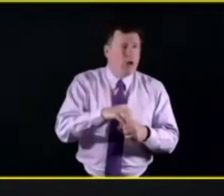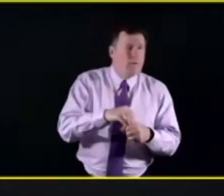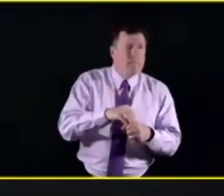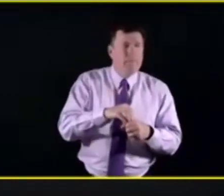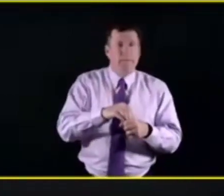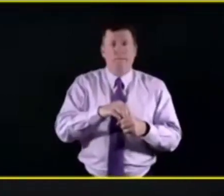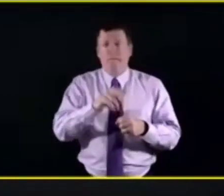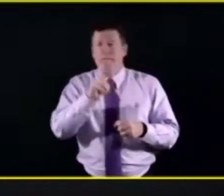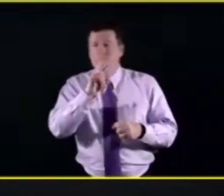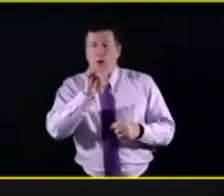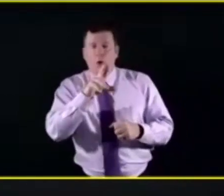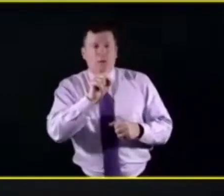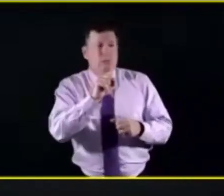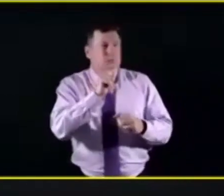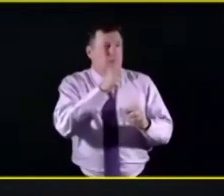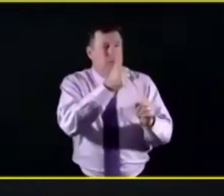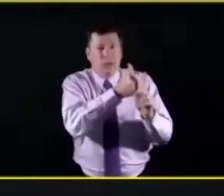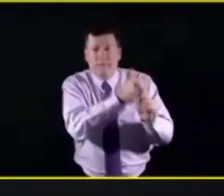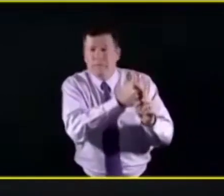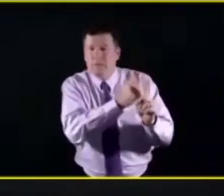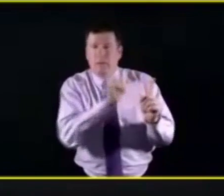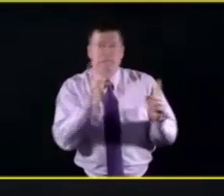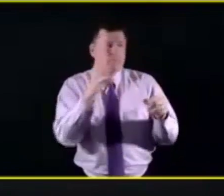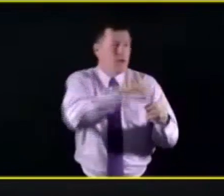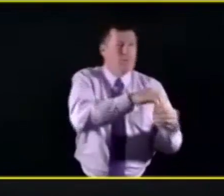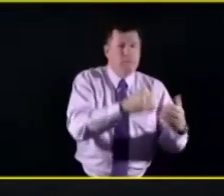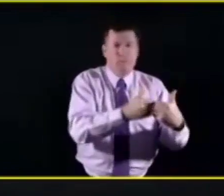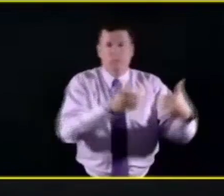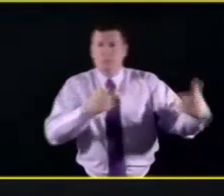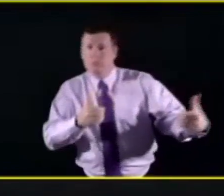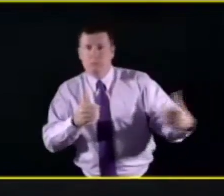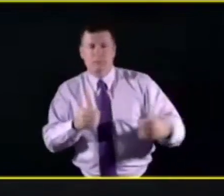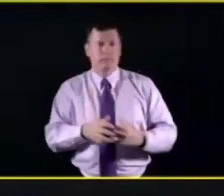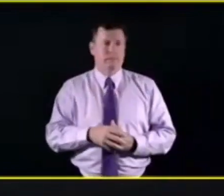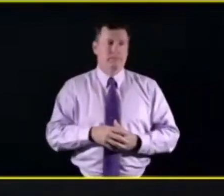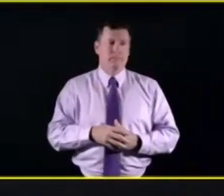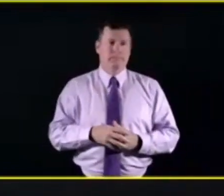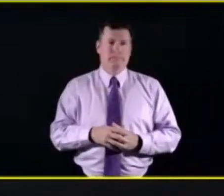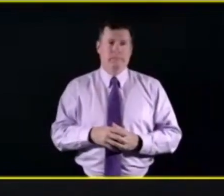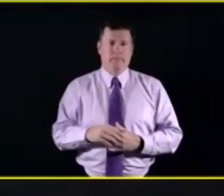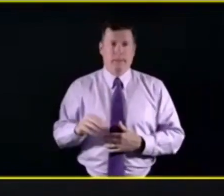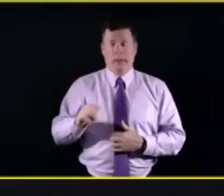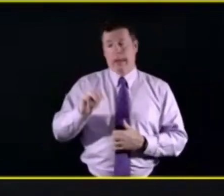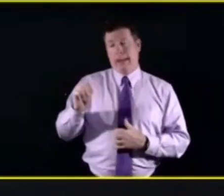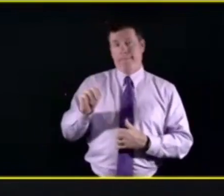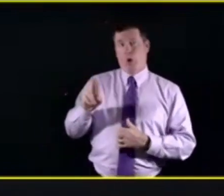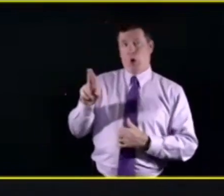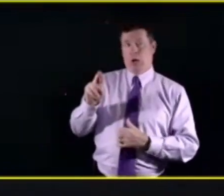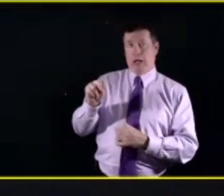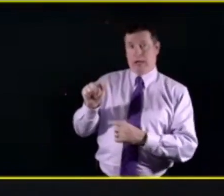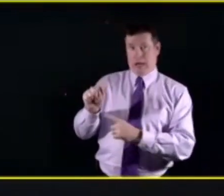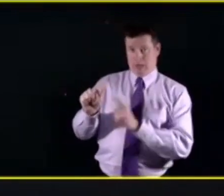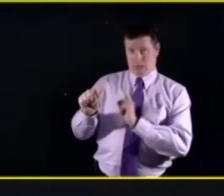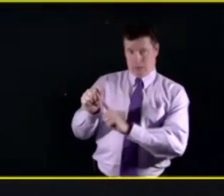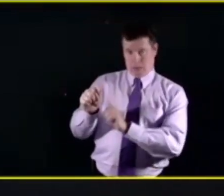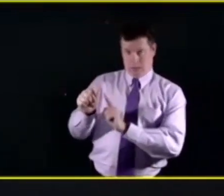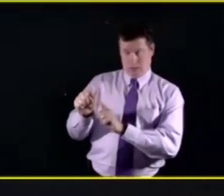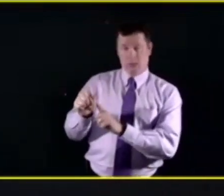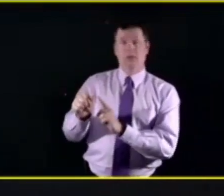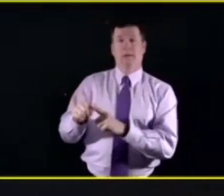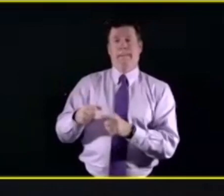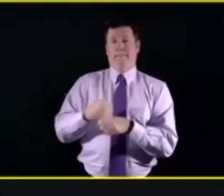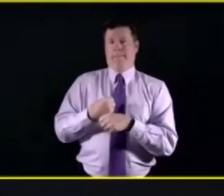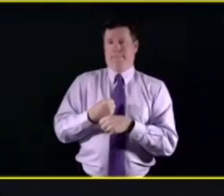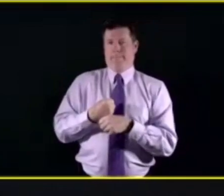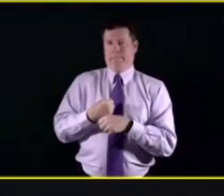So the messenger RNA is synthetically produced. In other words, it's only a portion of the same